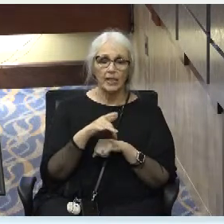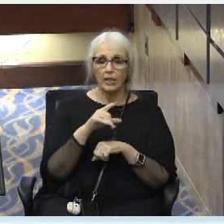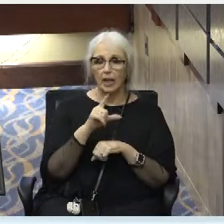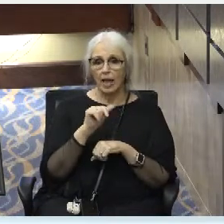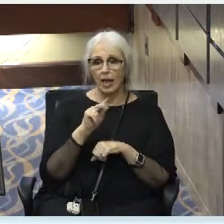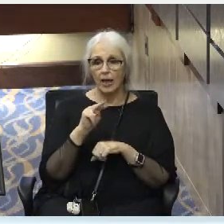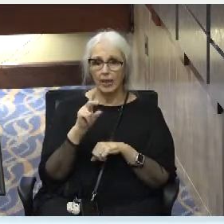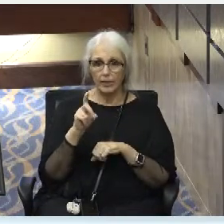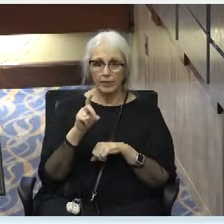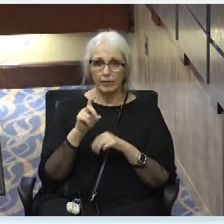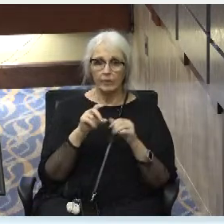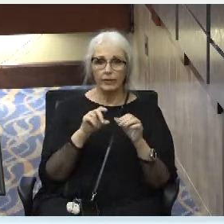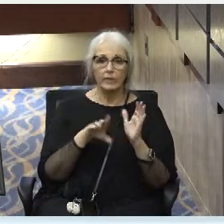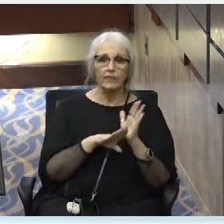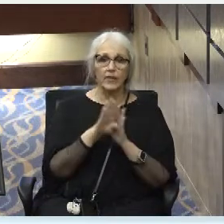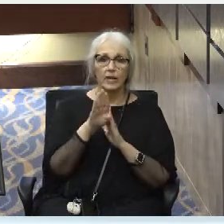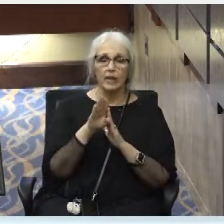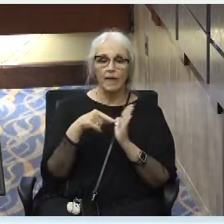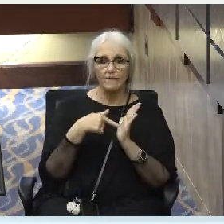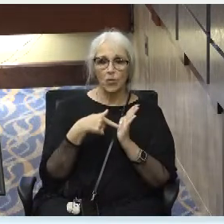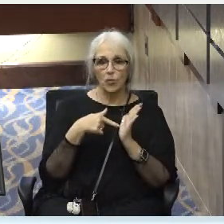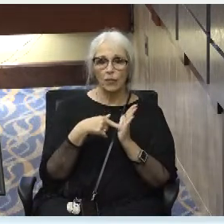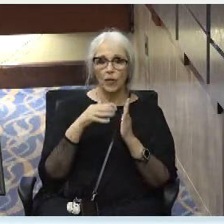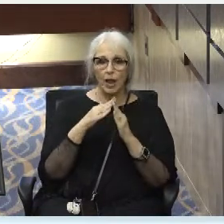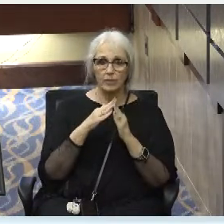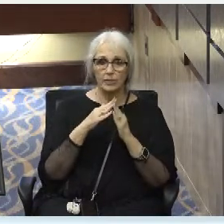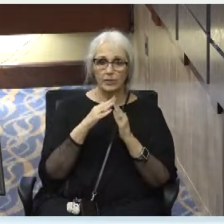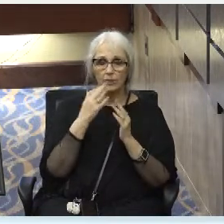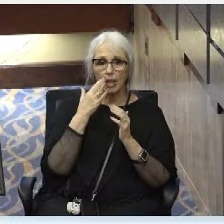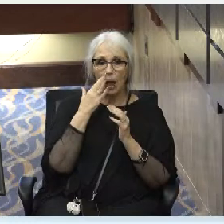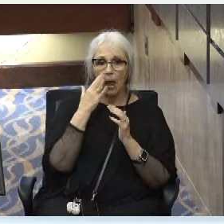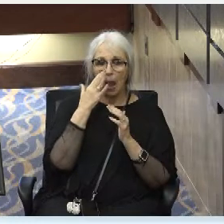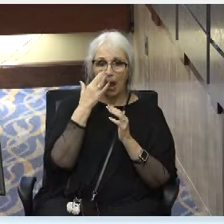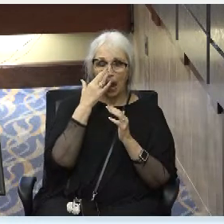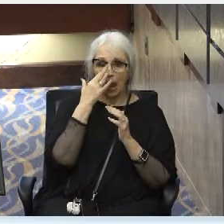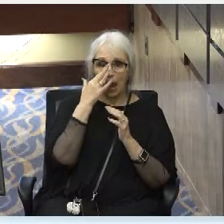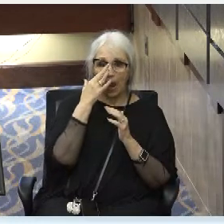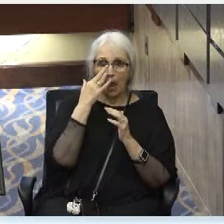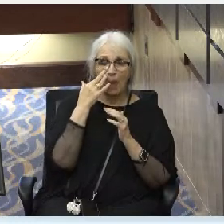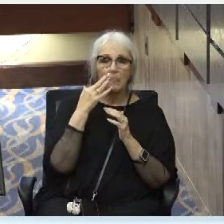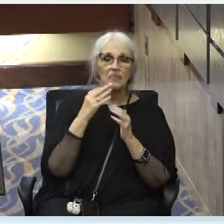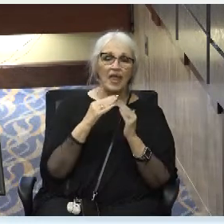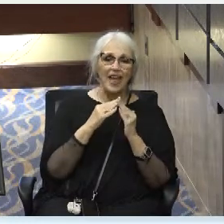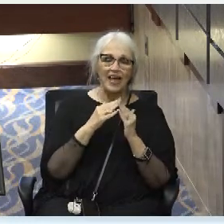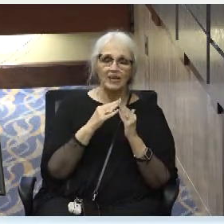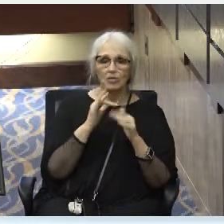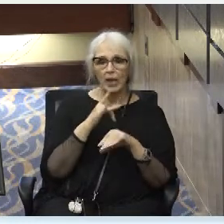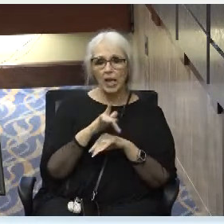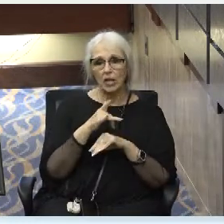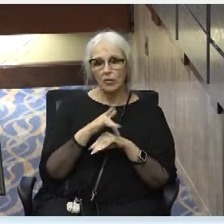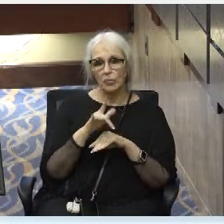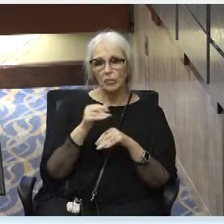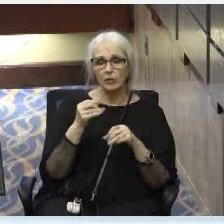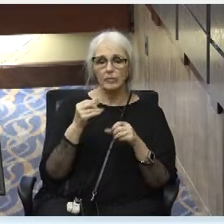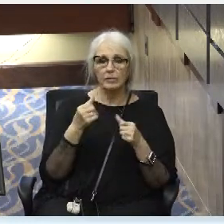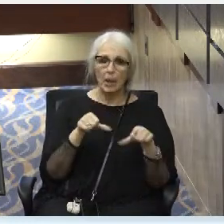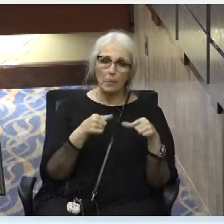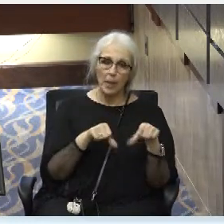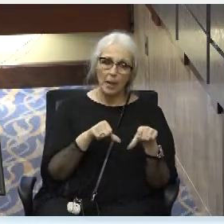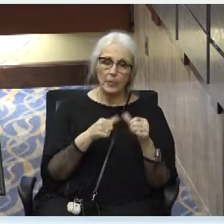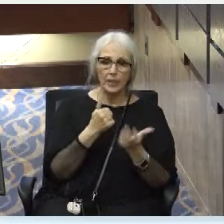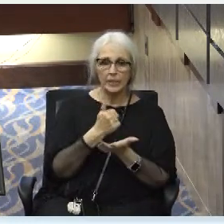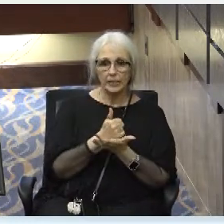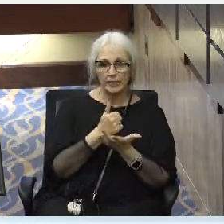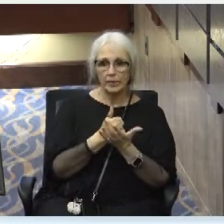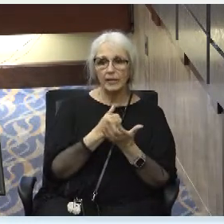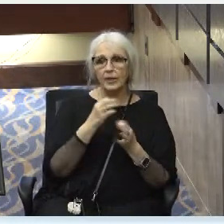developing affordable housing, and tenant-based rental assistance. Households are eligible for down payment assistance if they